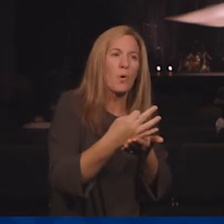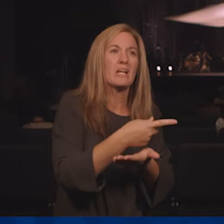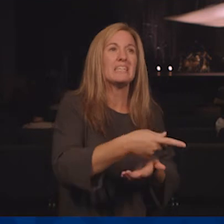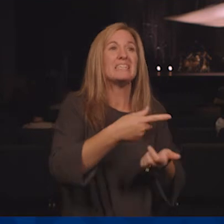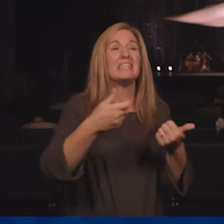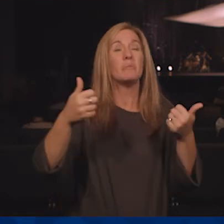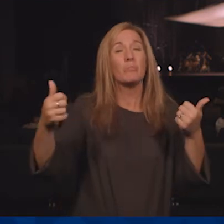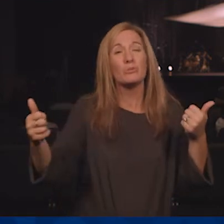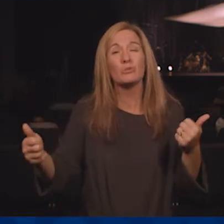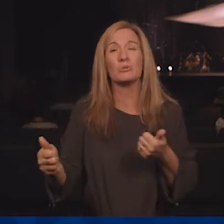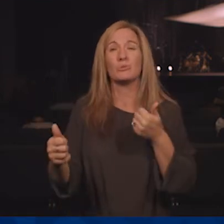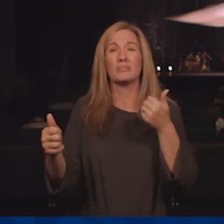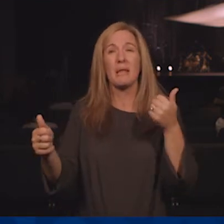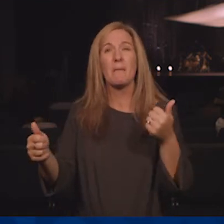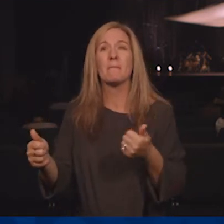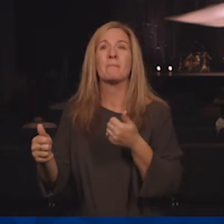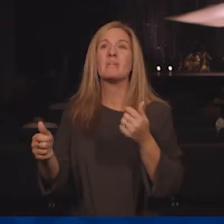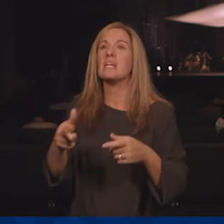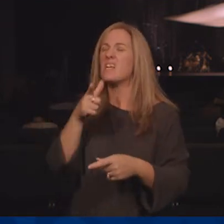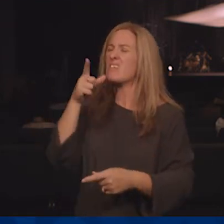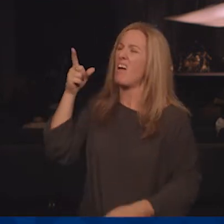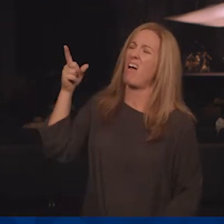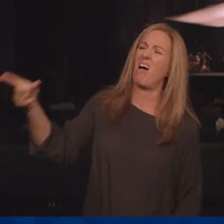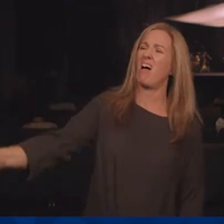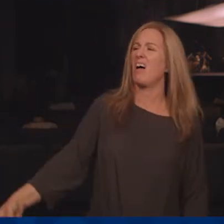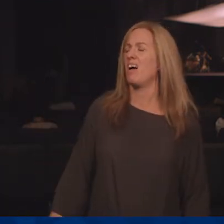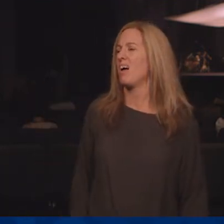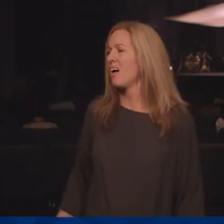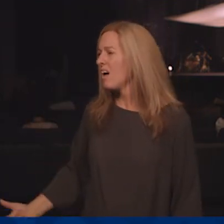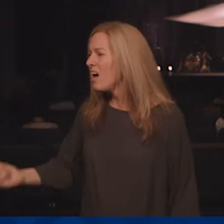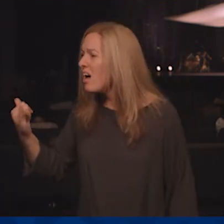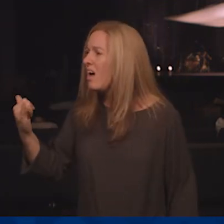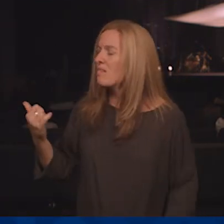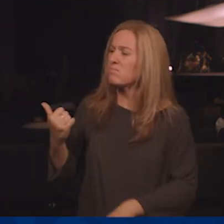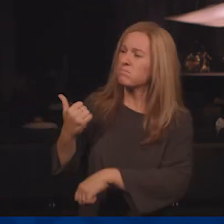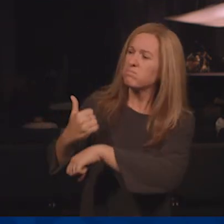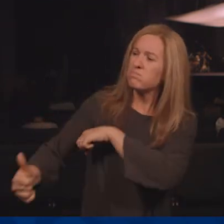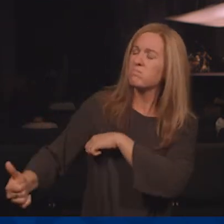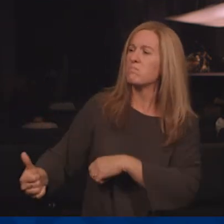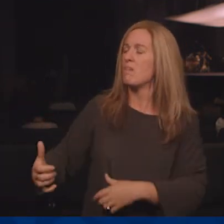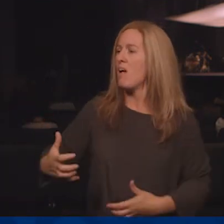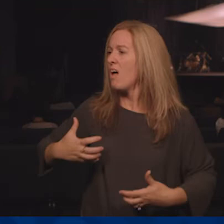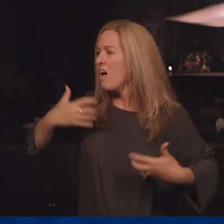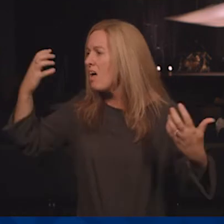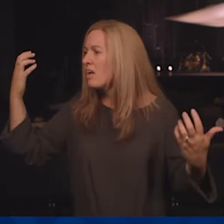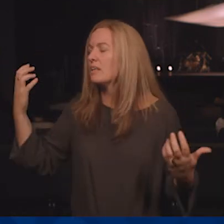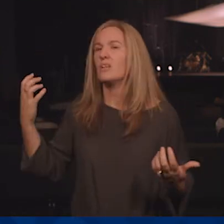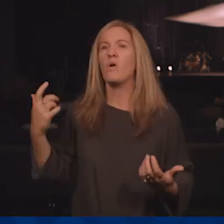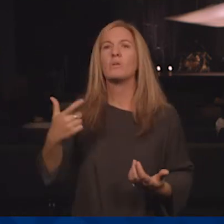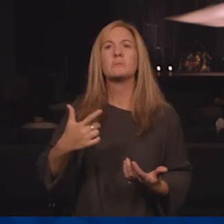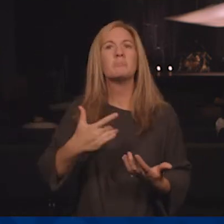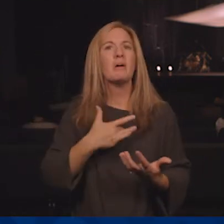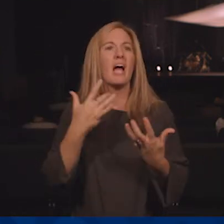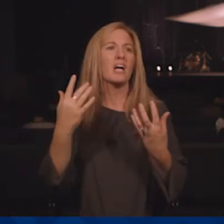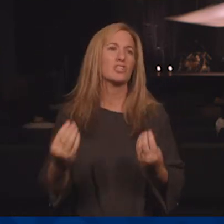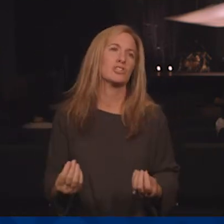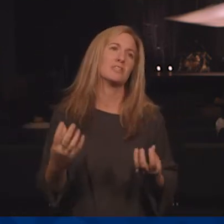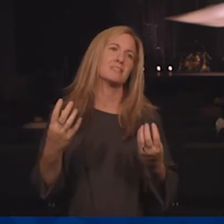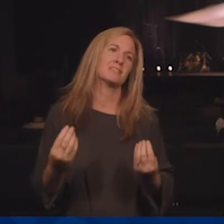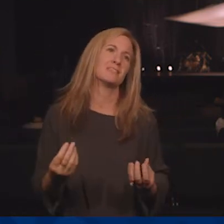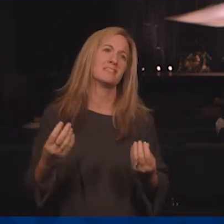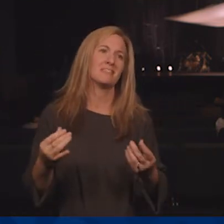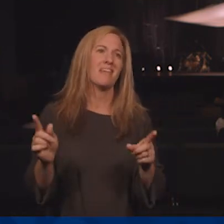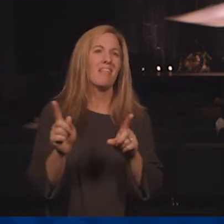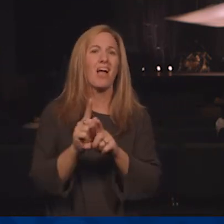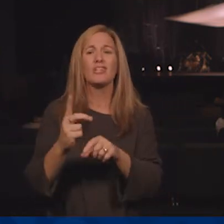He pursues them. He doesn't point fingers at them. He doesn't rally against them. He has compassion on them like sheep without